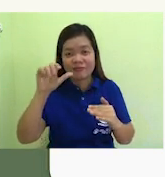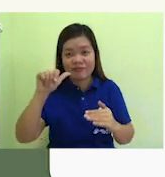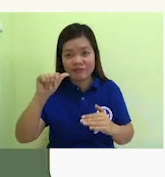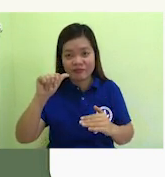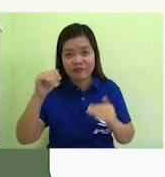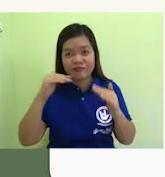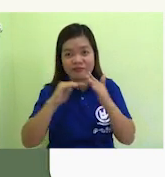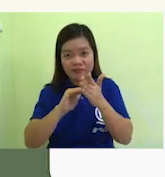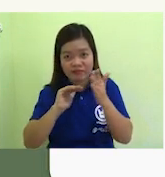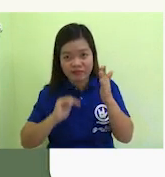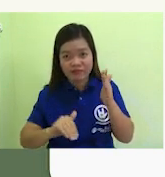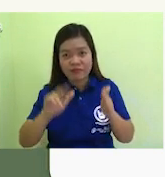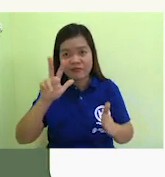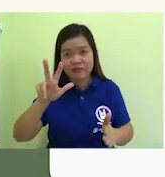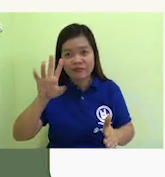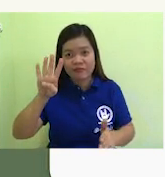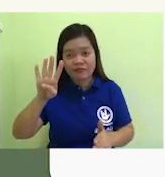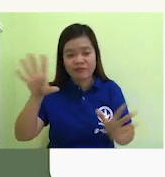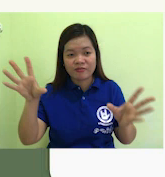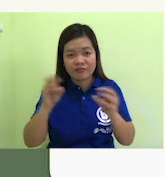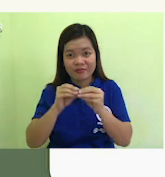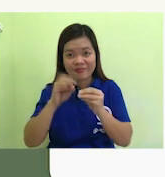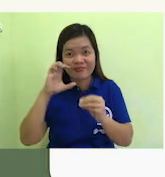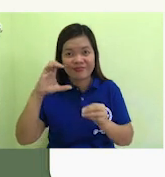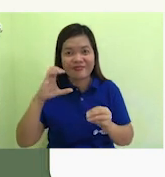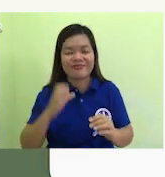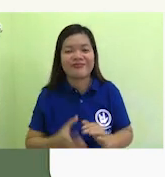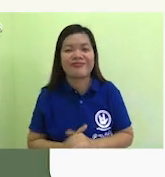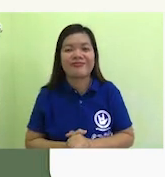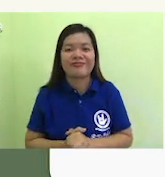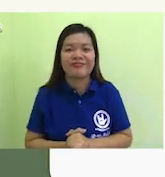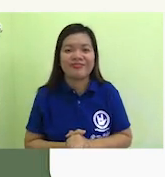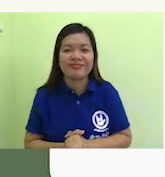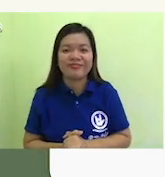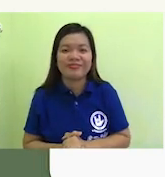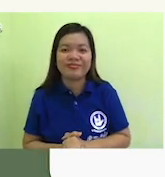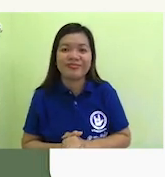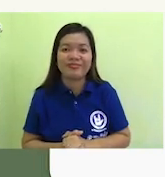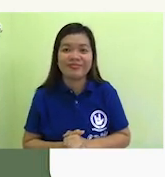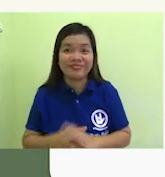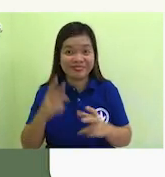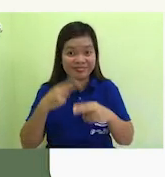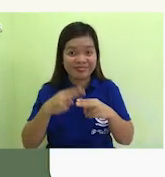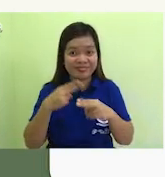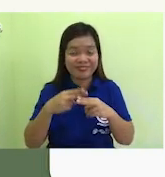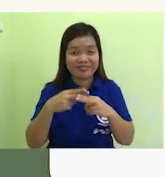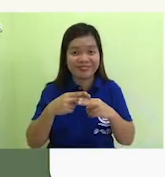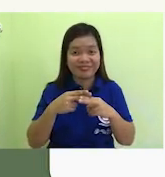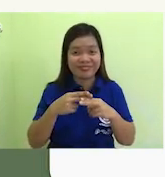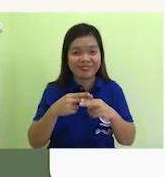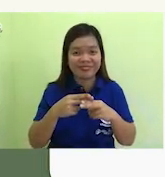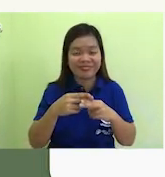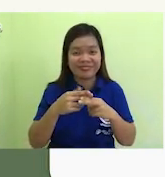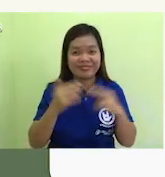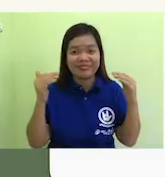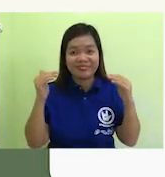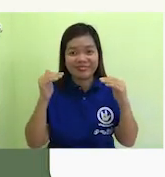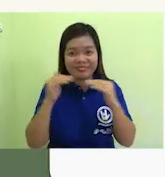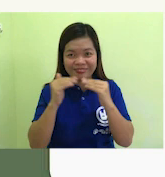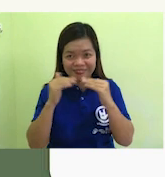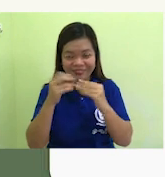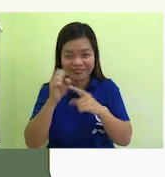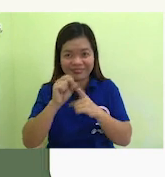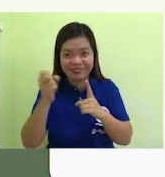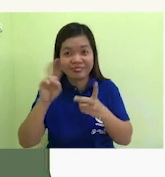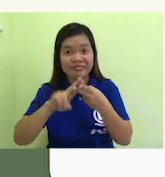9a minus 3b plus c. Let's name this as